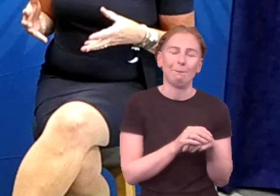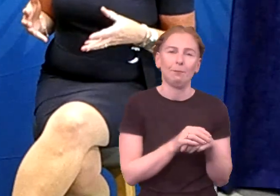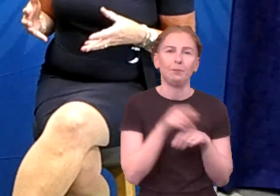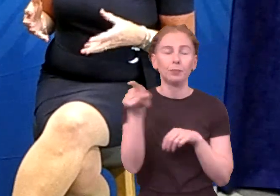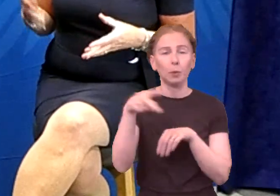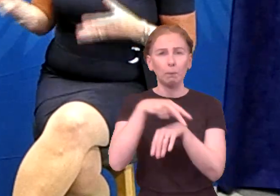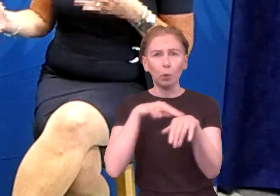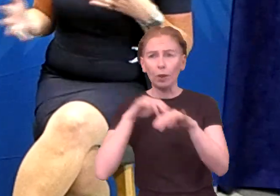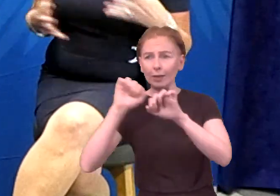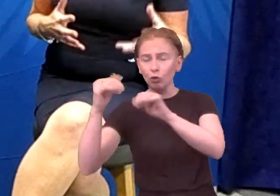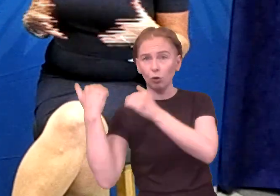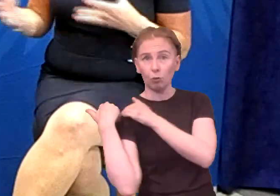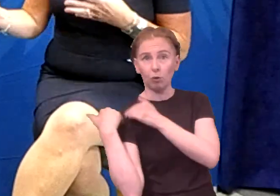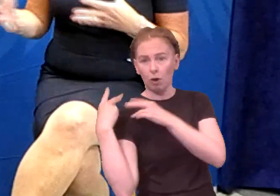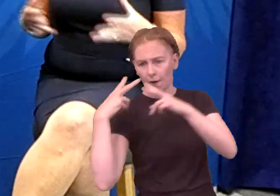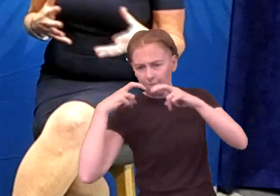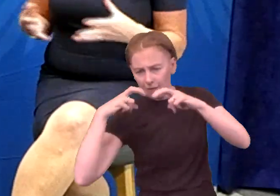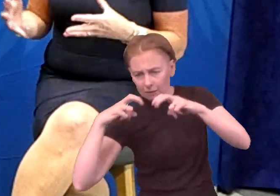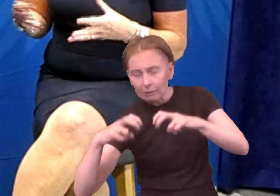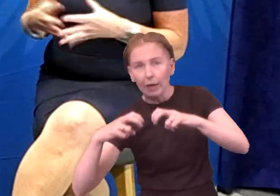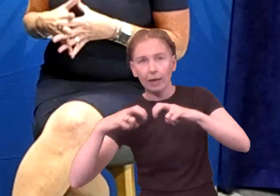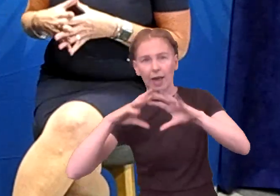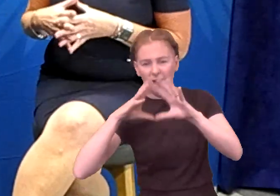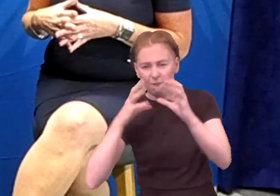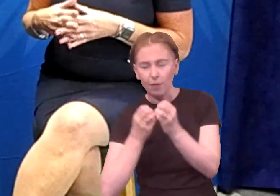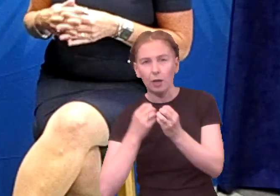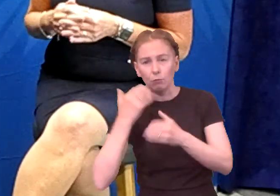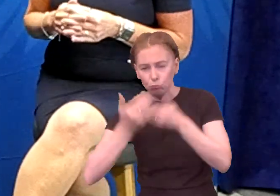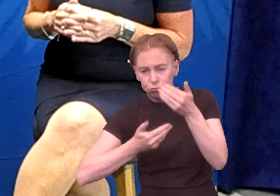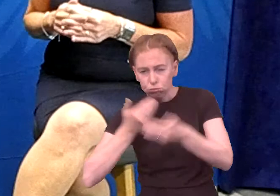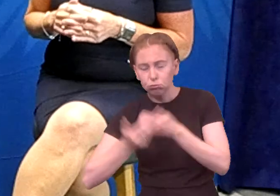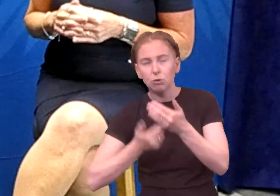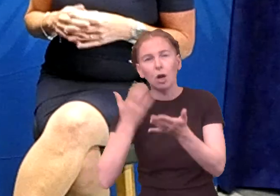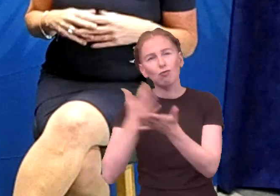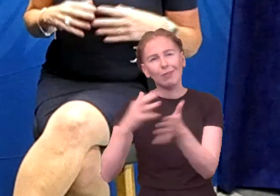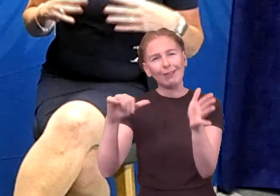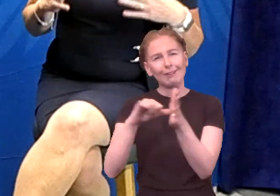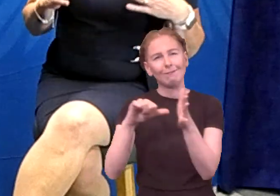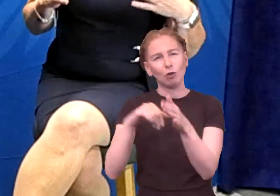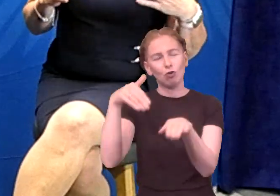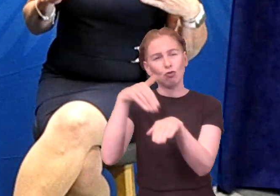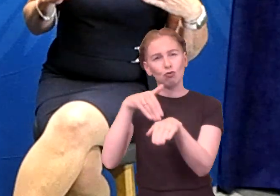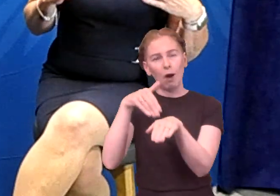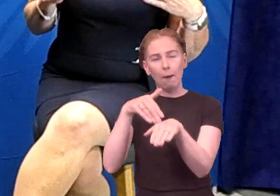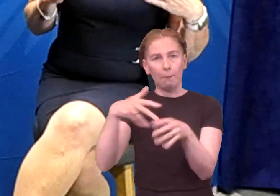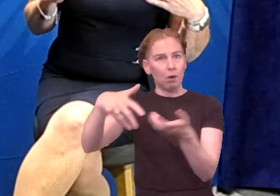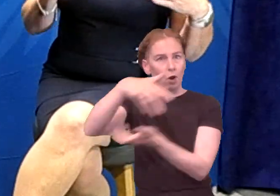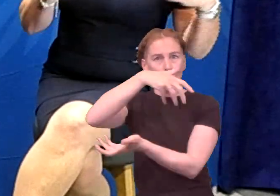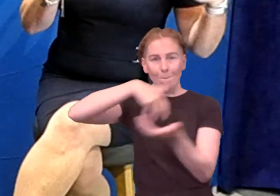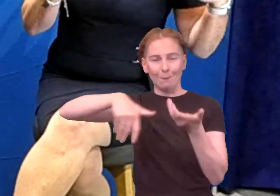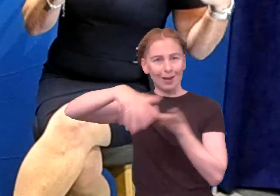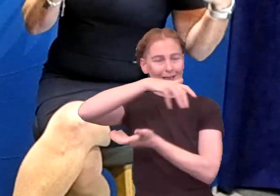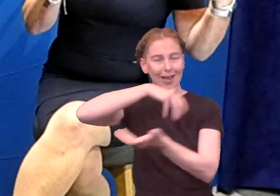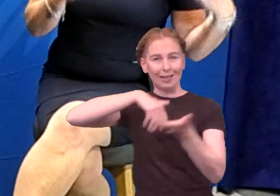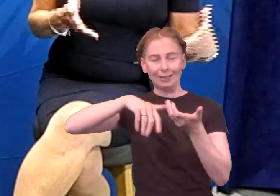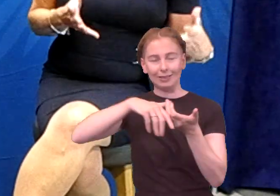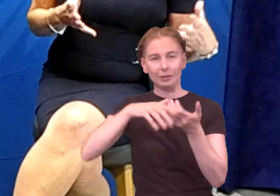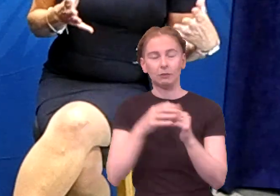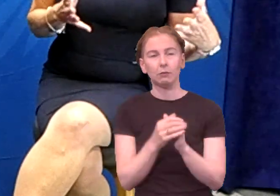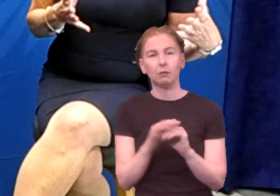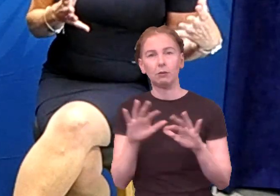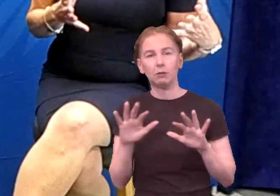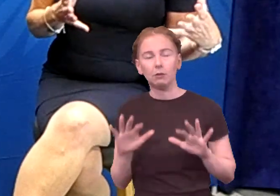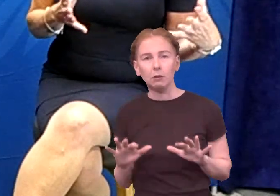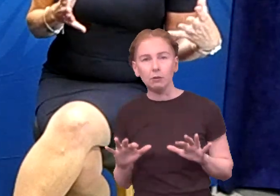complex crime type when you're looking at all the other different avenues that come into that investigation, to then have